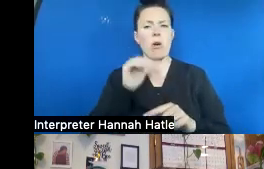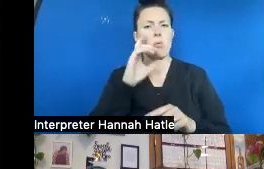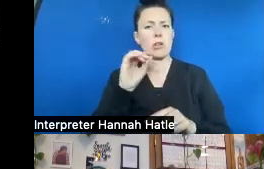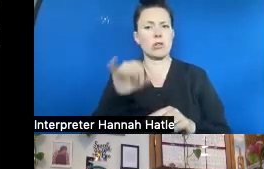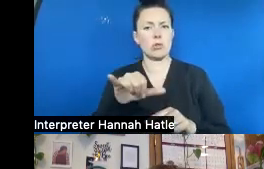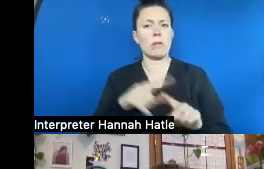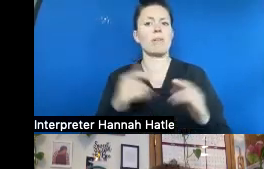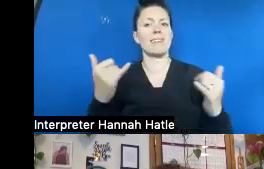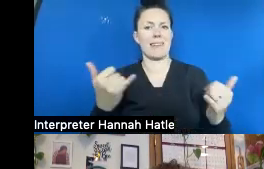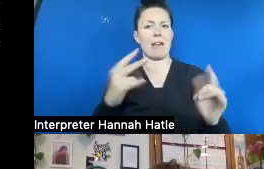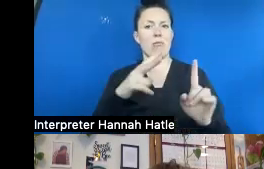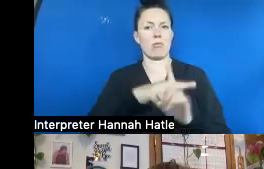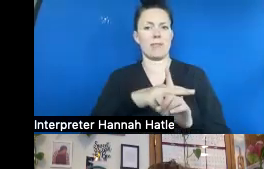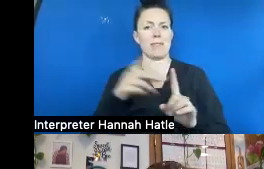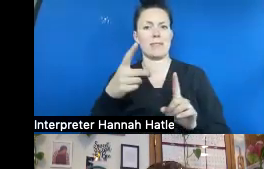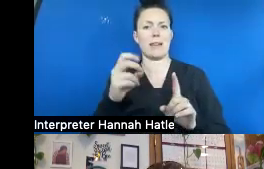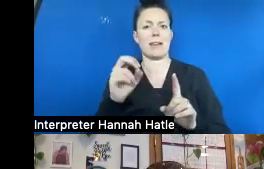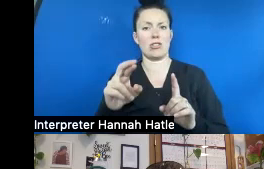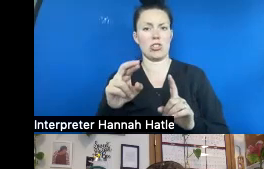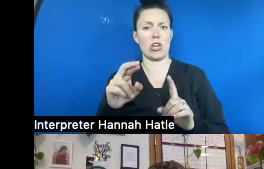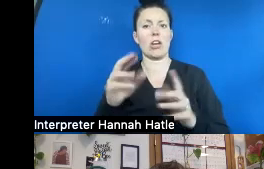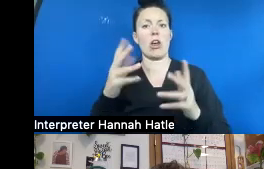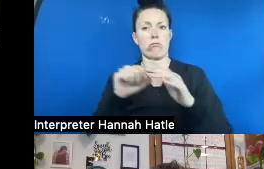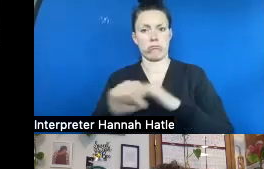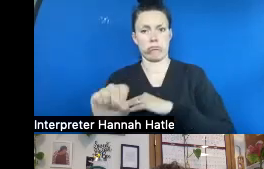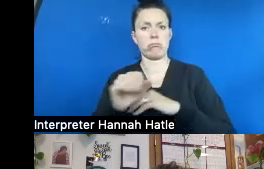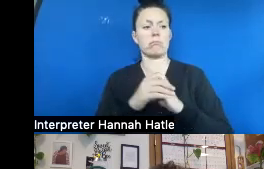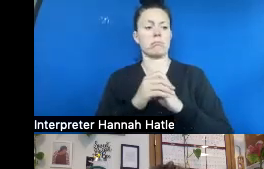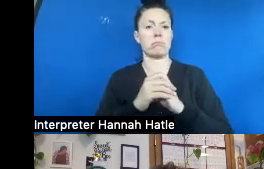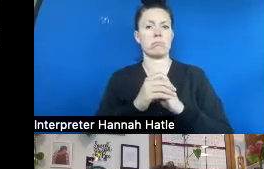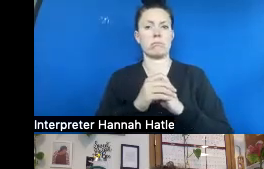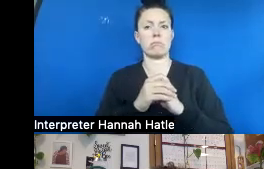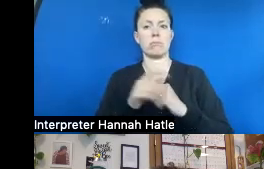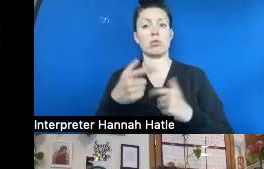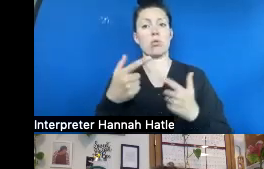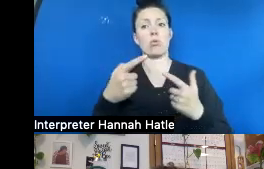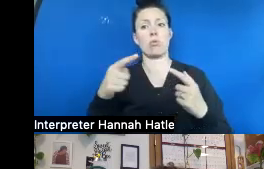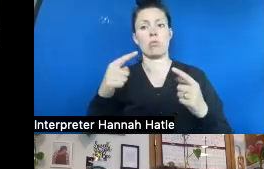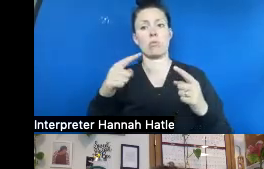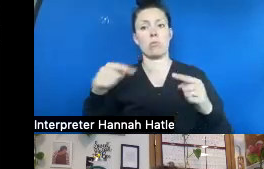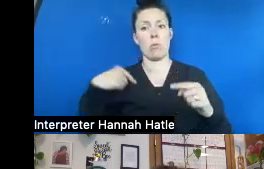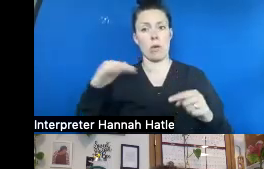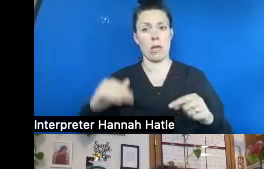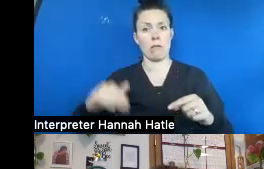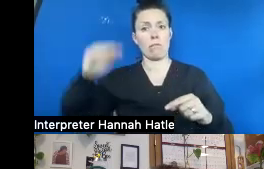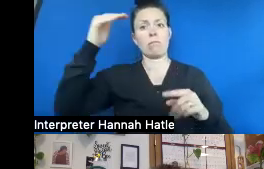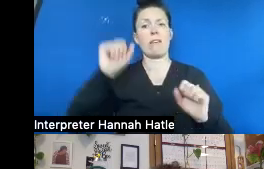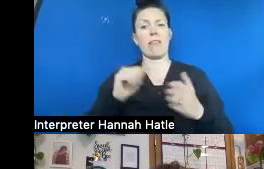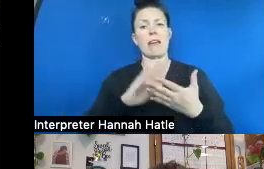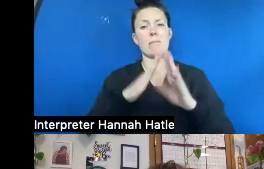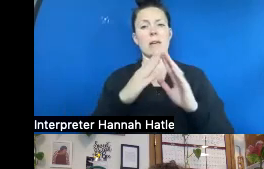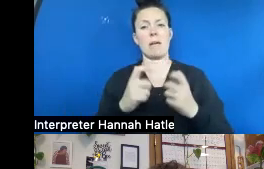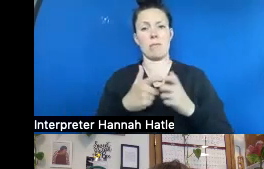here. So it can be really problematic as we age, grow up. And if we